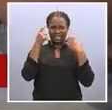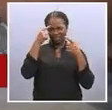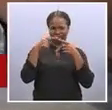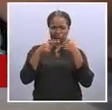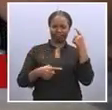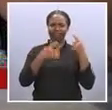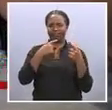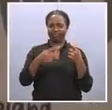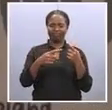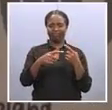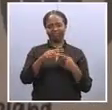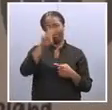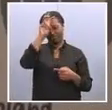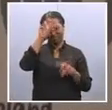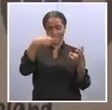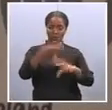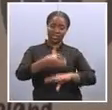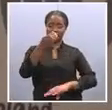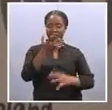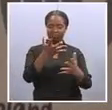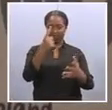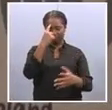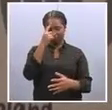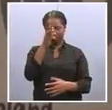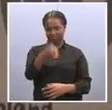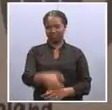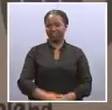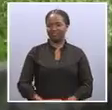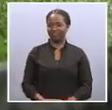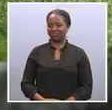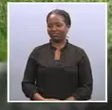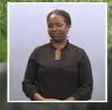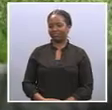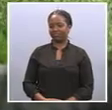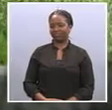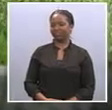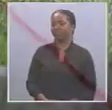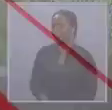Russia World Cup results. That story and more when we return.